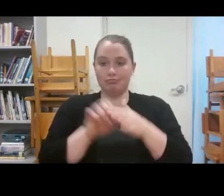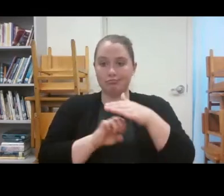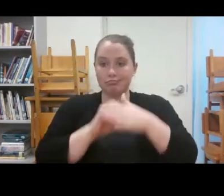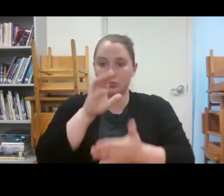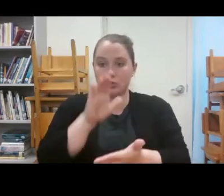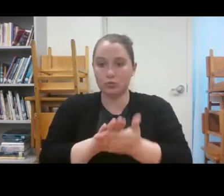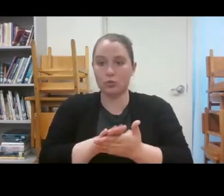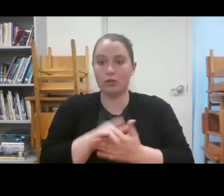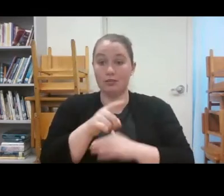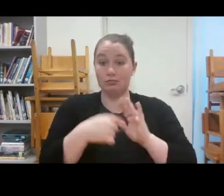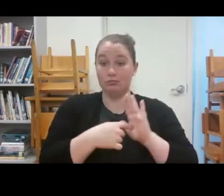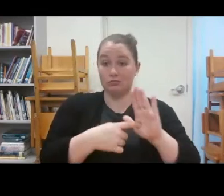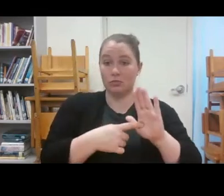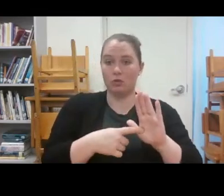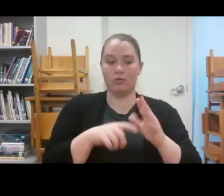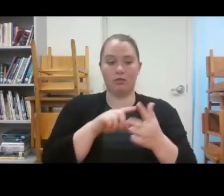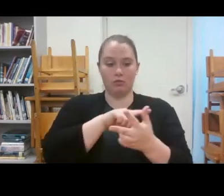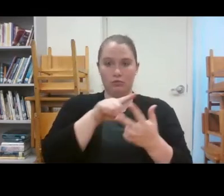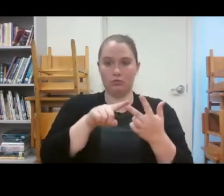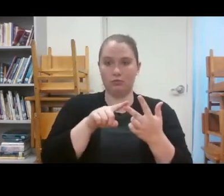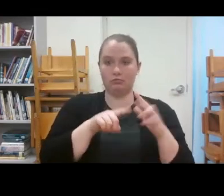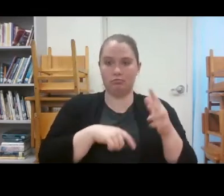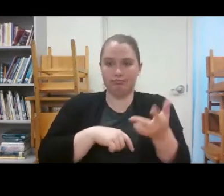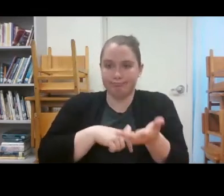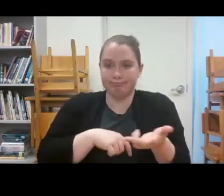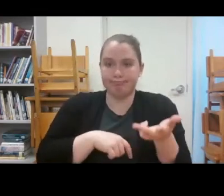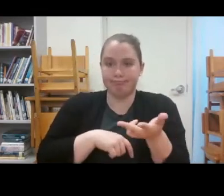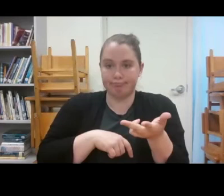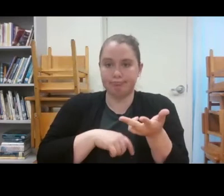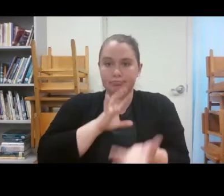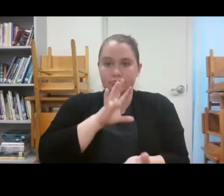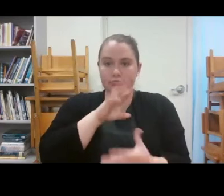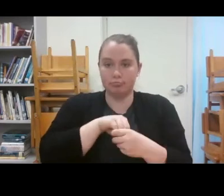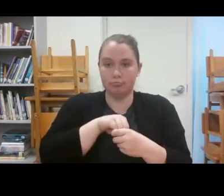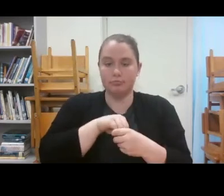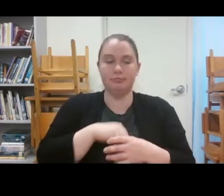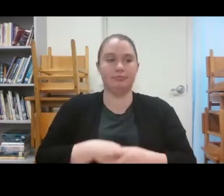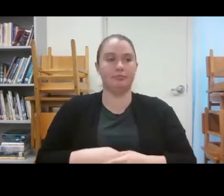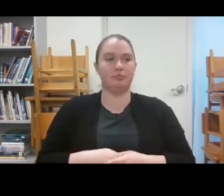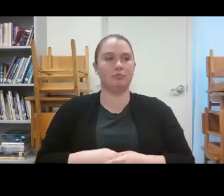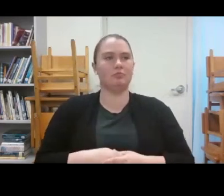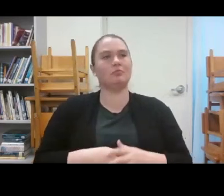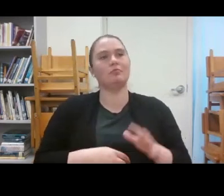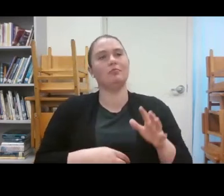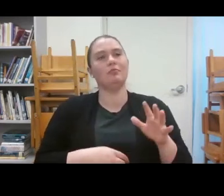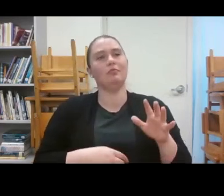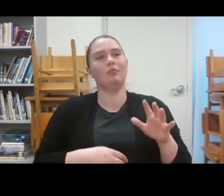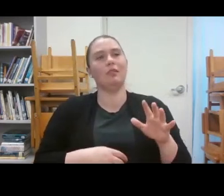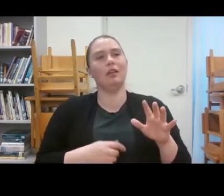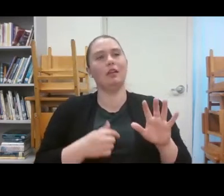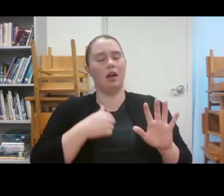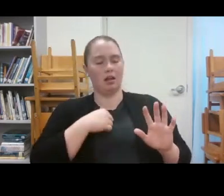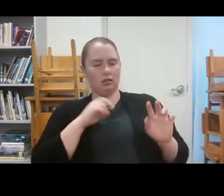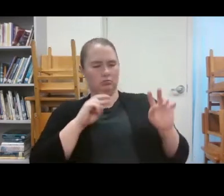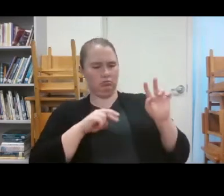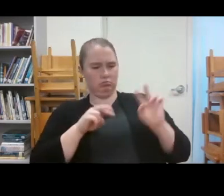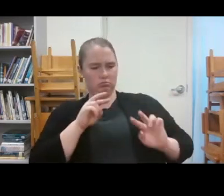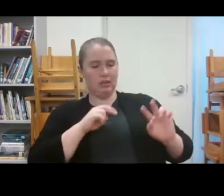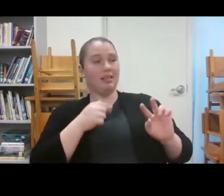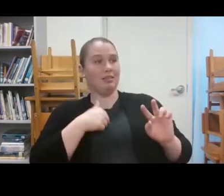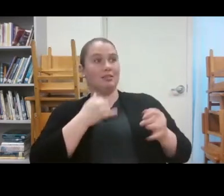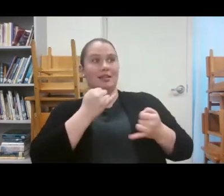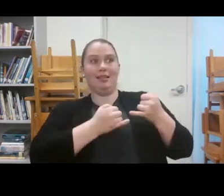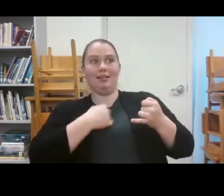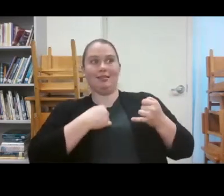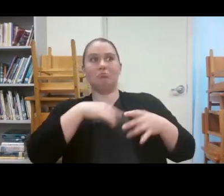Those were in that cluster in South Waco. So that's what those were. I didn't come away, and maybe other people did, and this will be the last thing